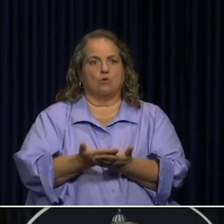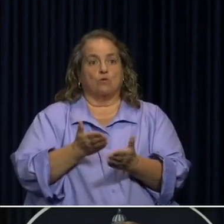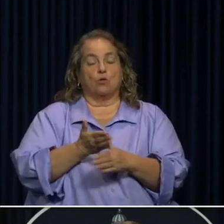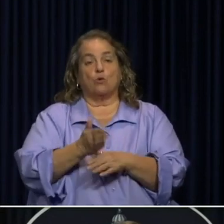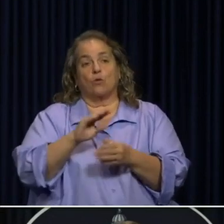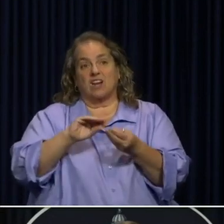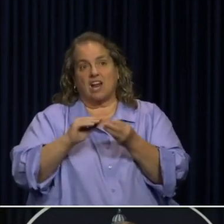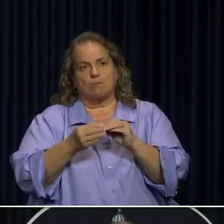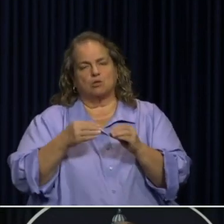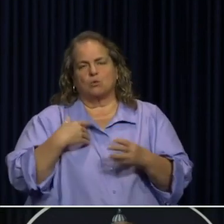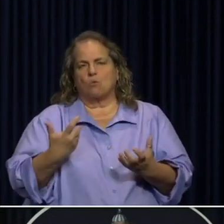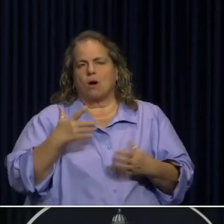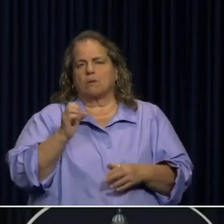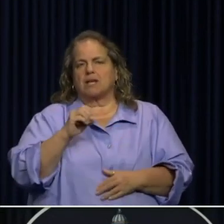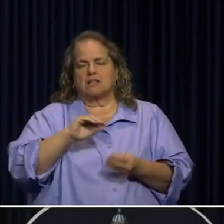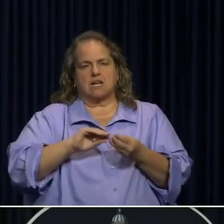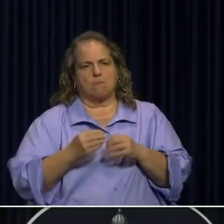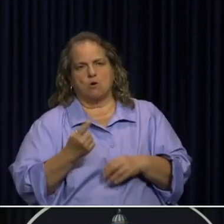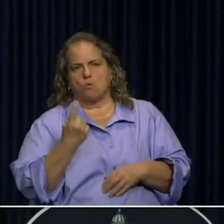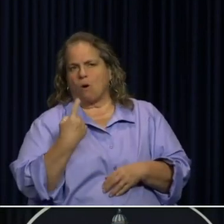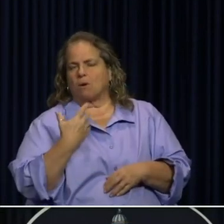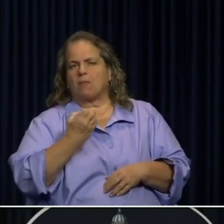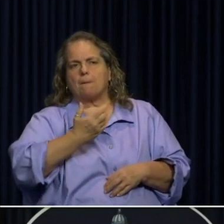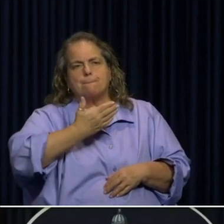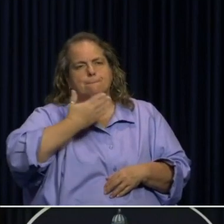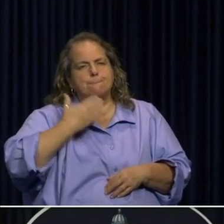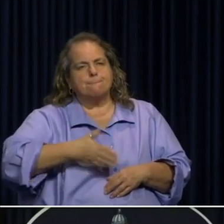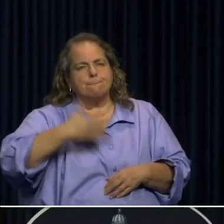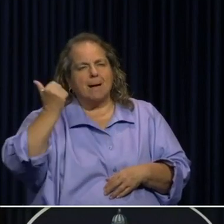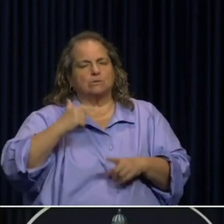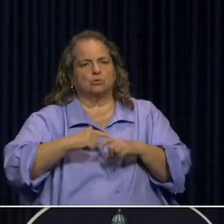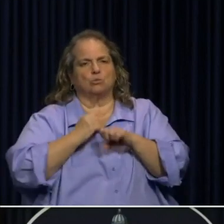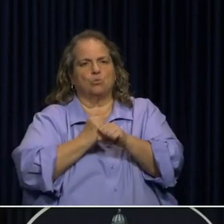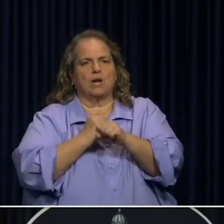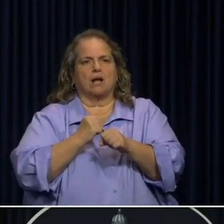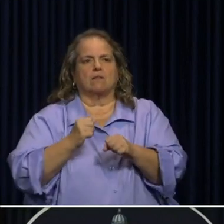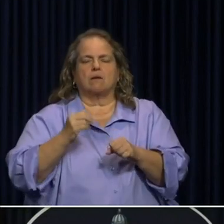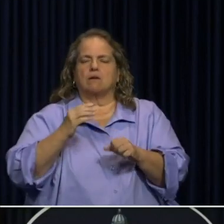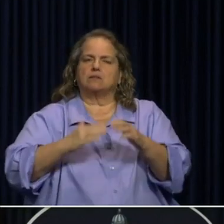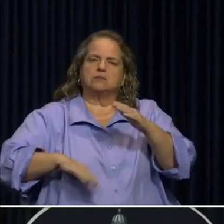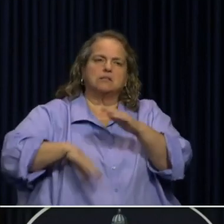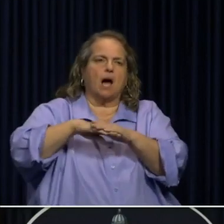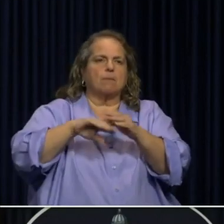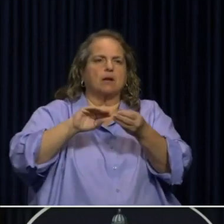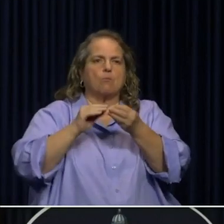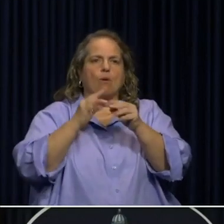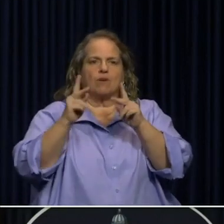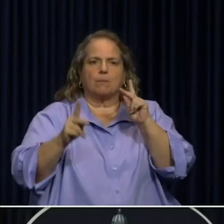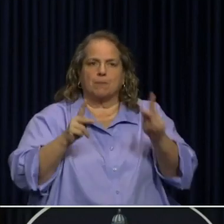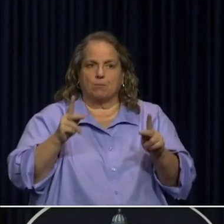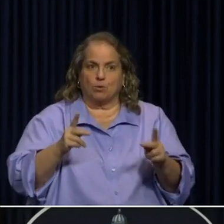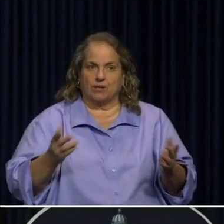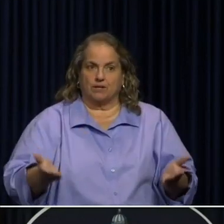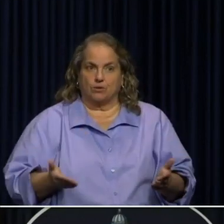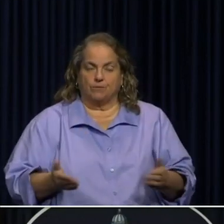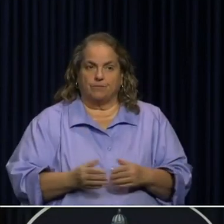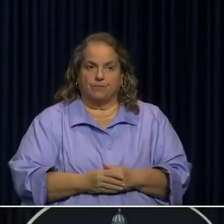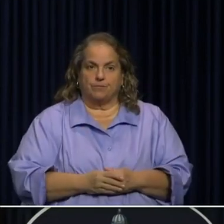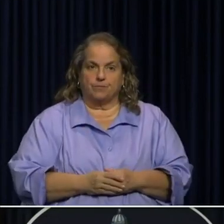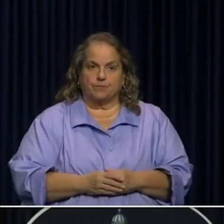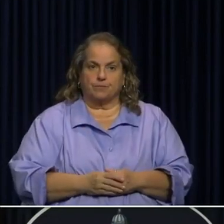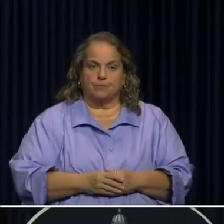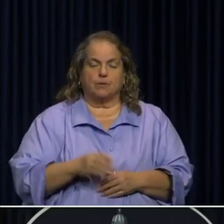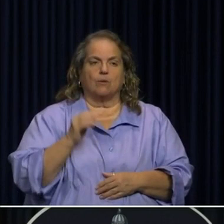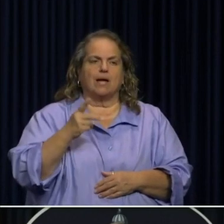very best we can be and protect the maximum number of people. All right, want to go